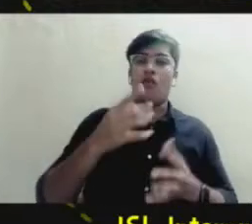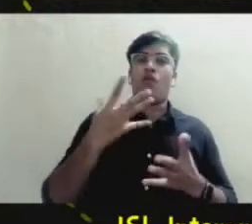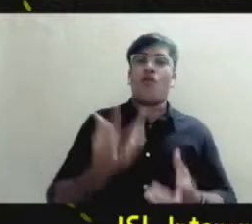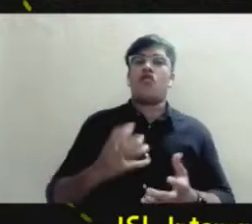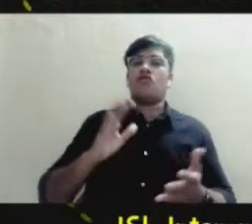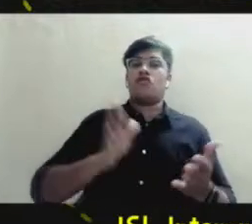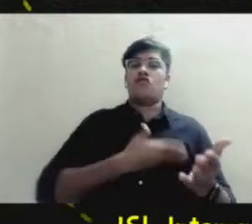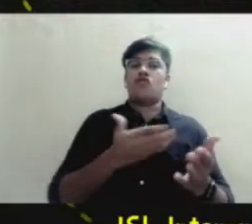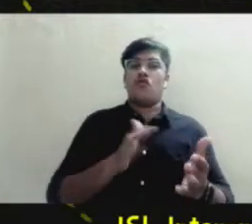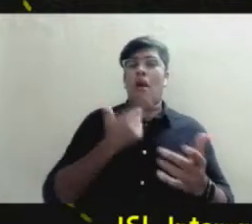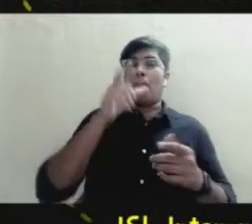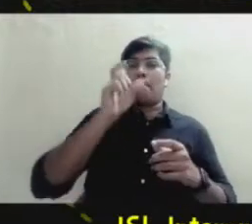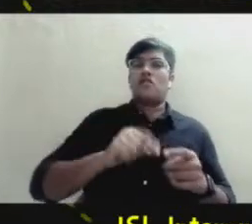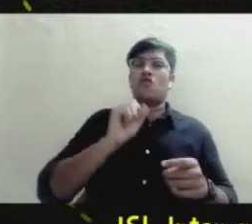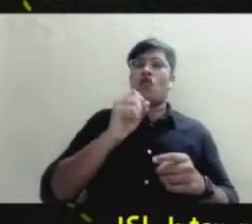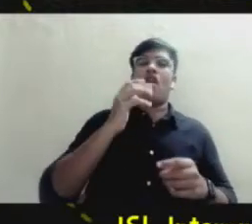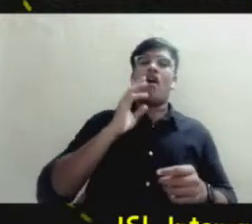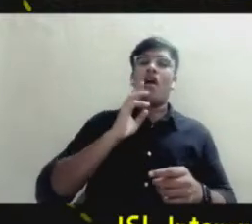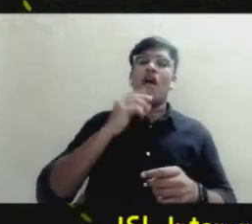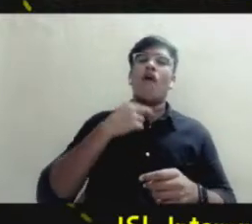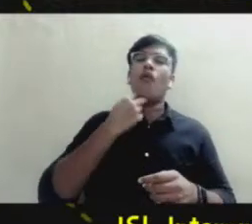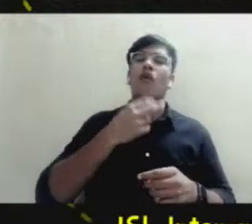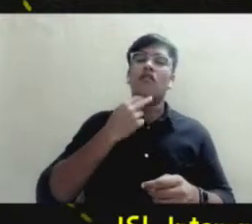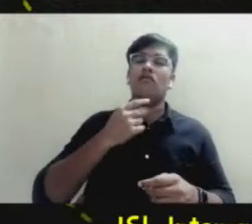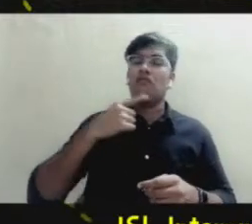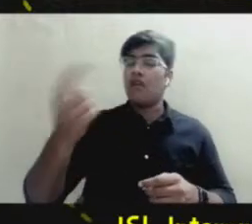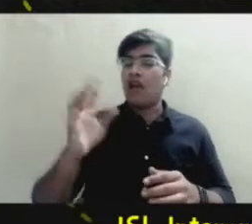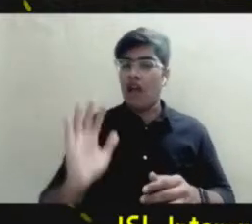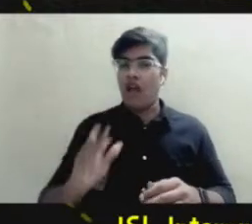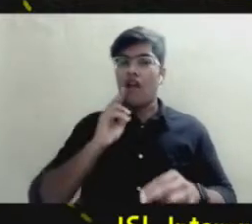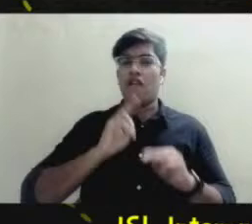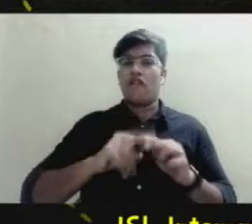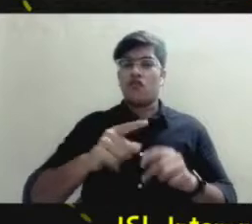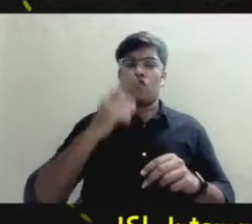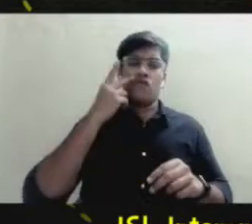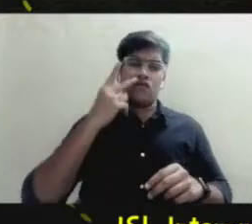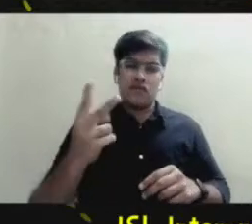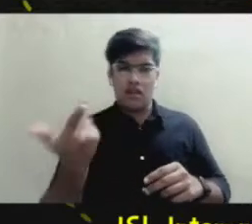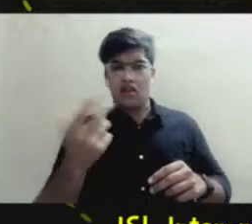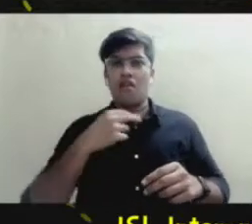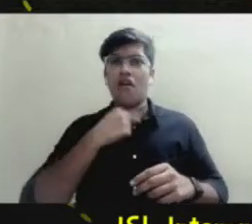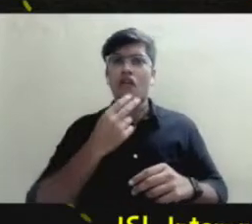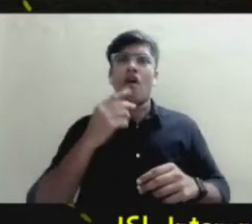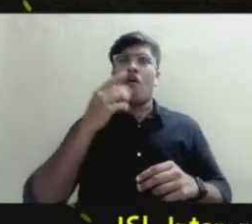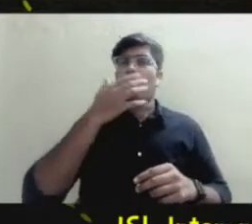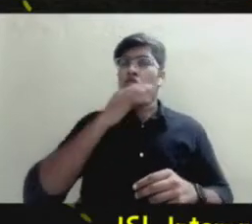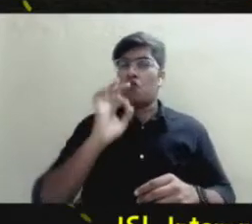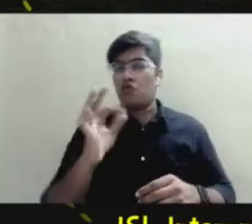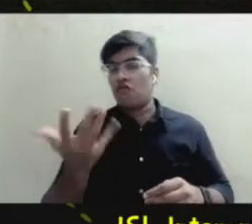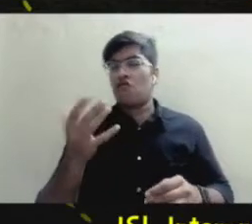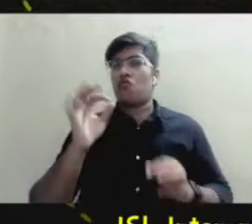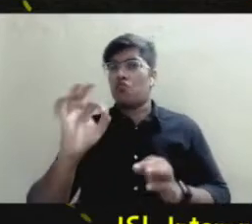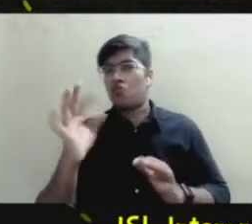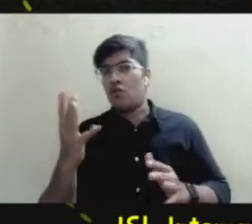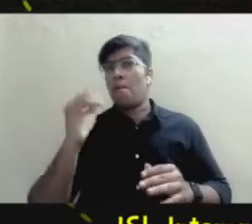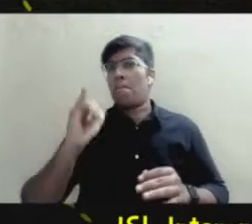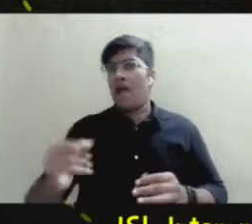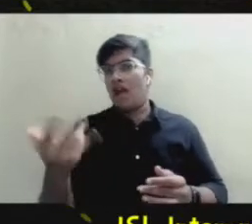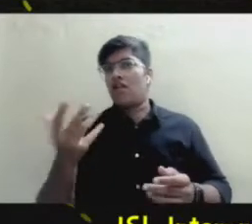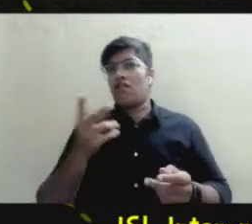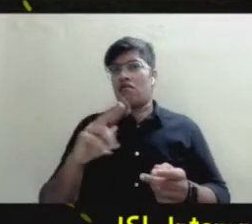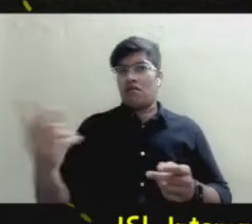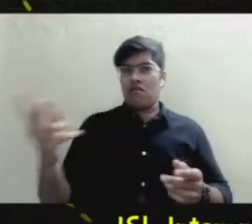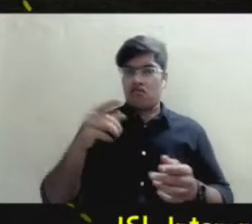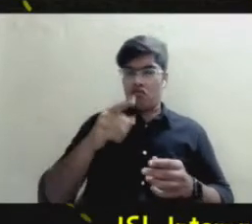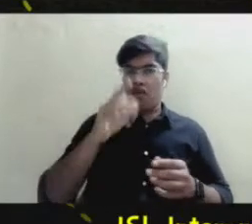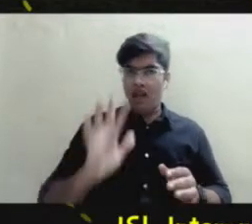out to somebody, are you waiting to see whether you're sounding pretty, and or whether the mics are not